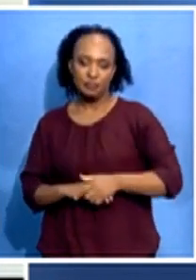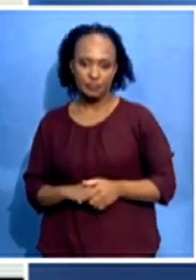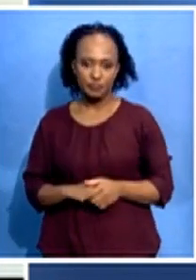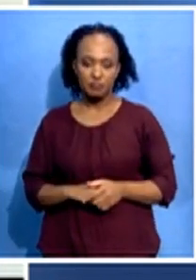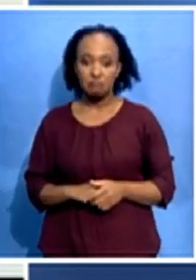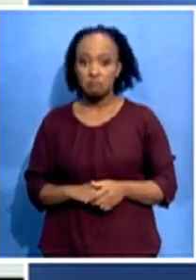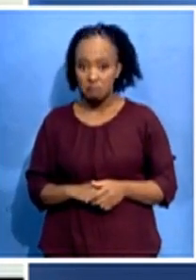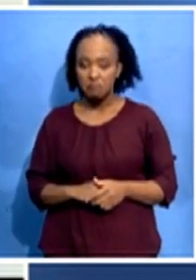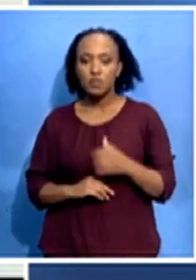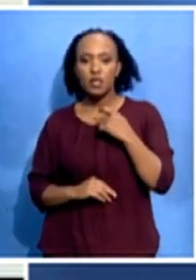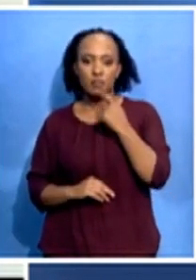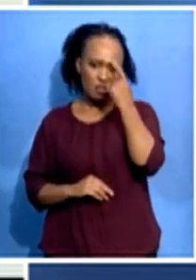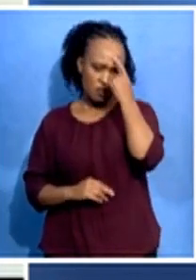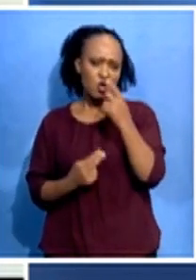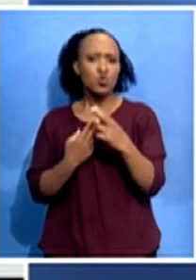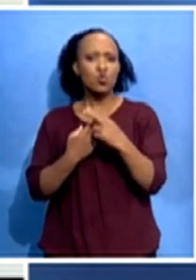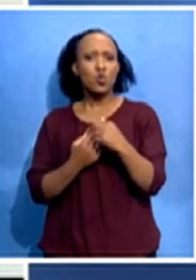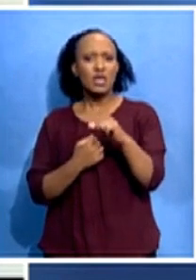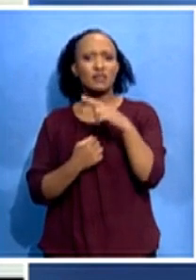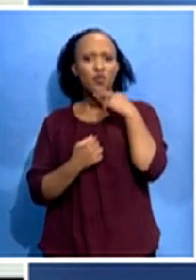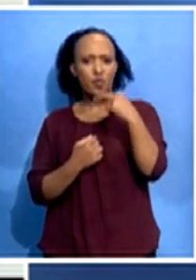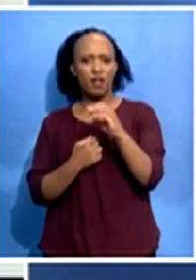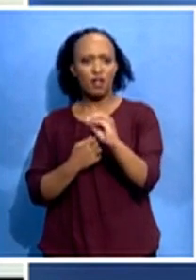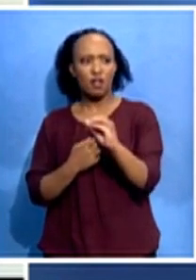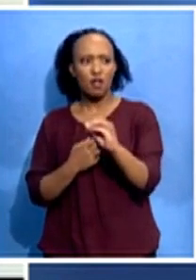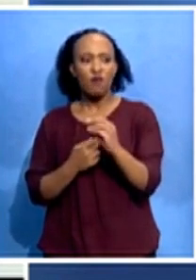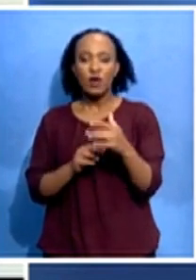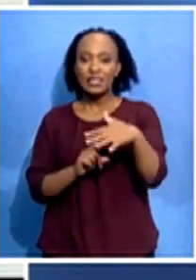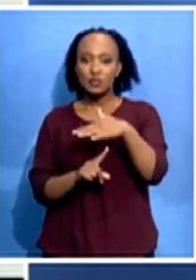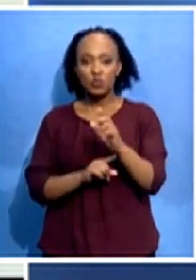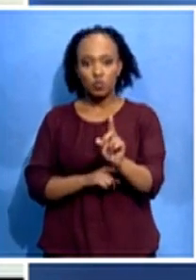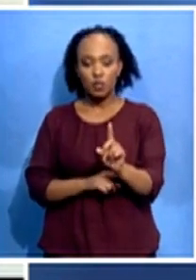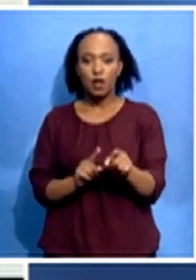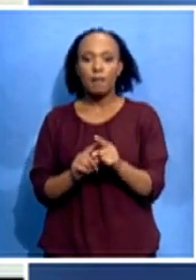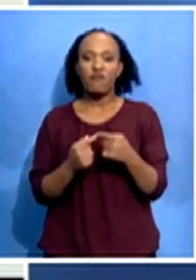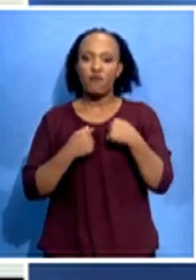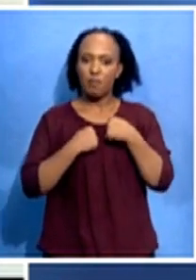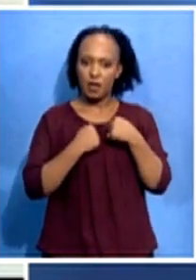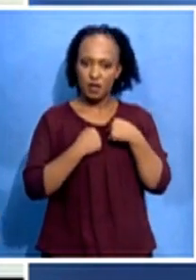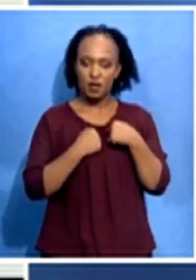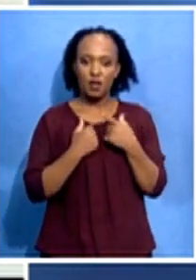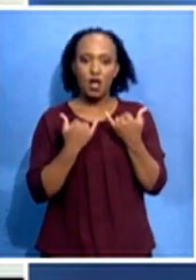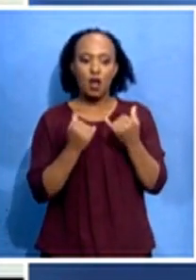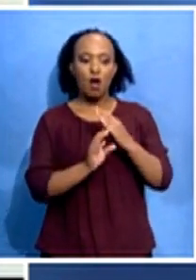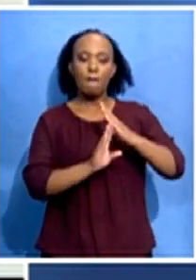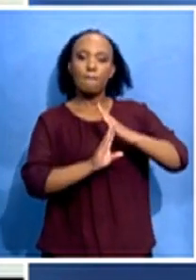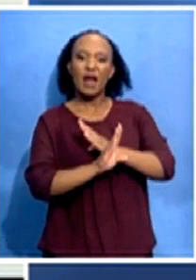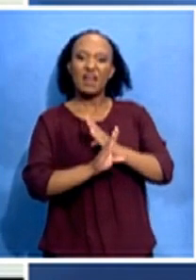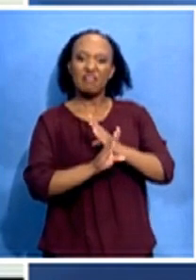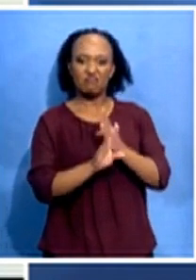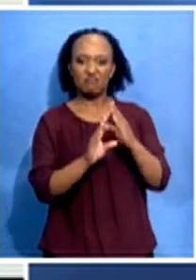to what is confronting us. And for me, it's creating, in the private sector, it's